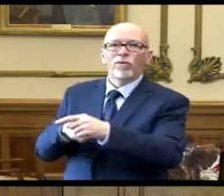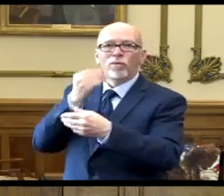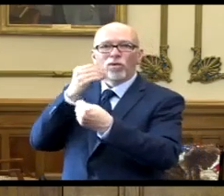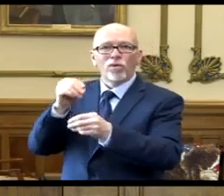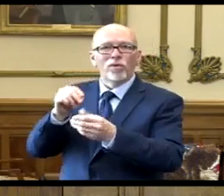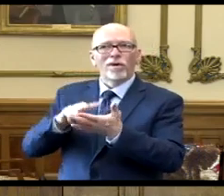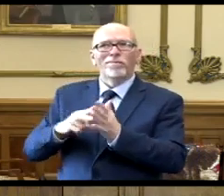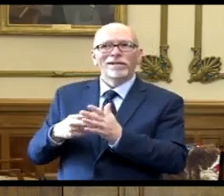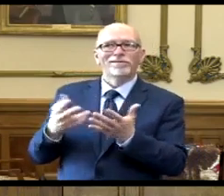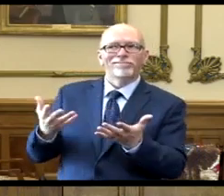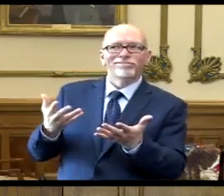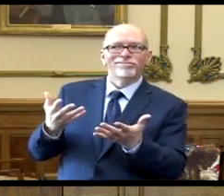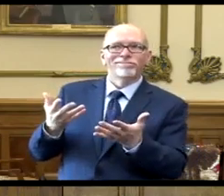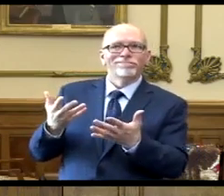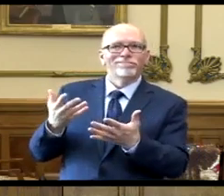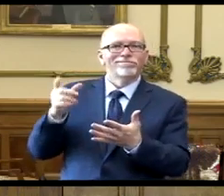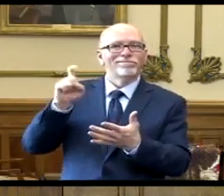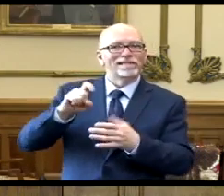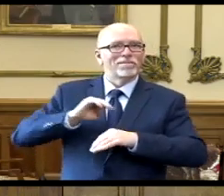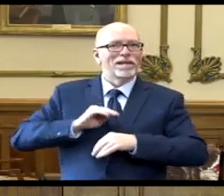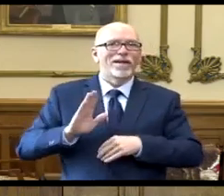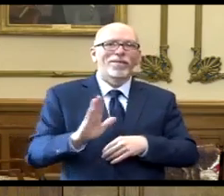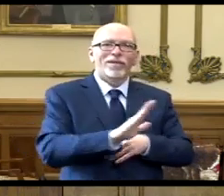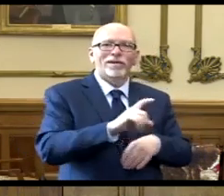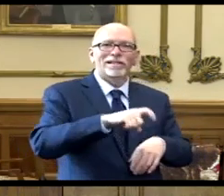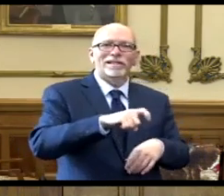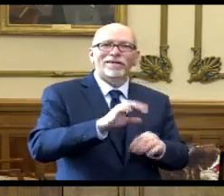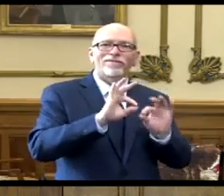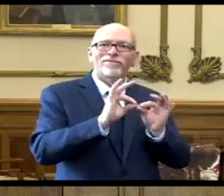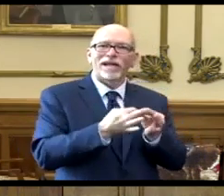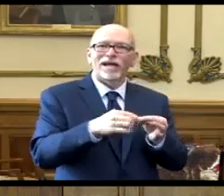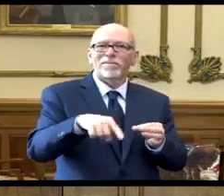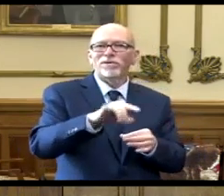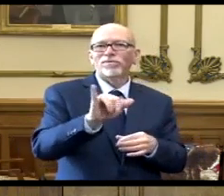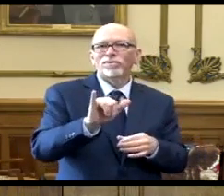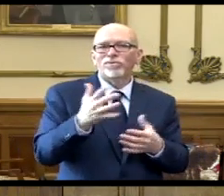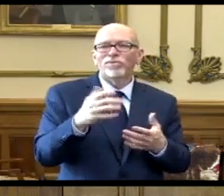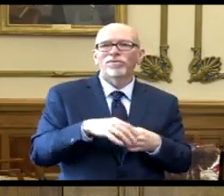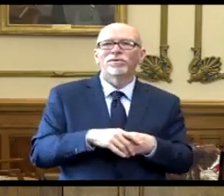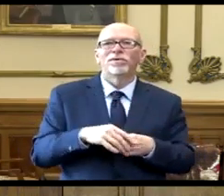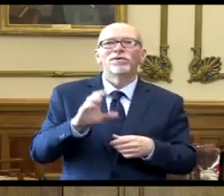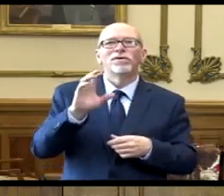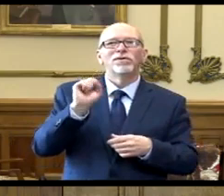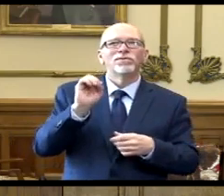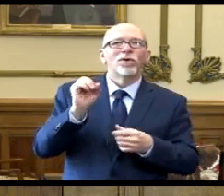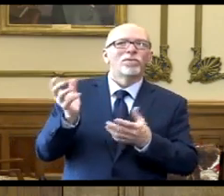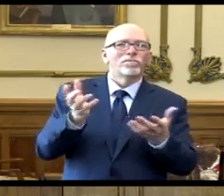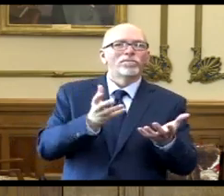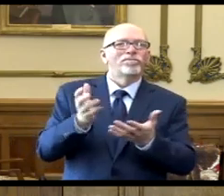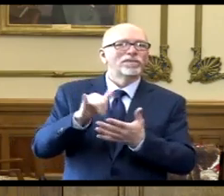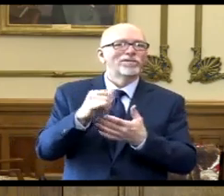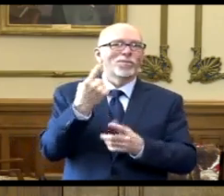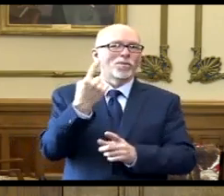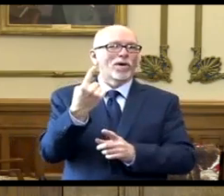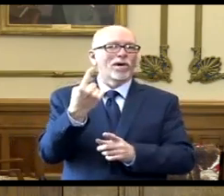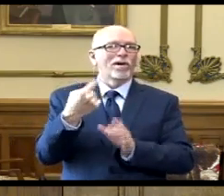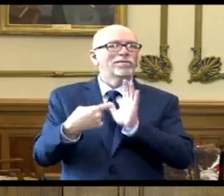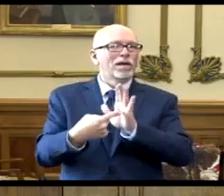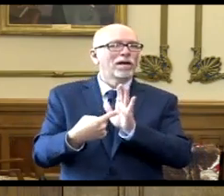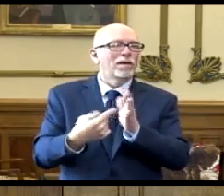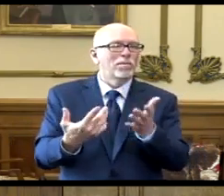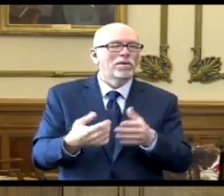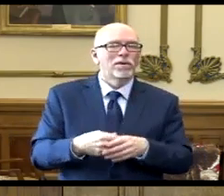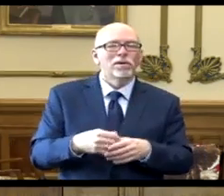to, you know, meet the needs of those families as well. So, you know, that's just one example,